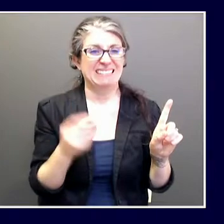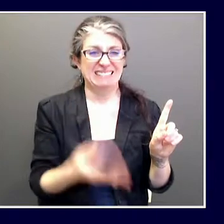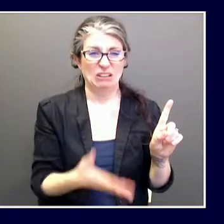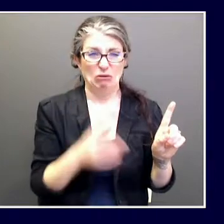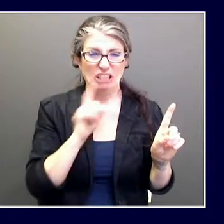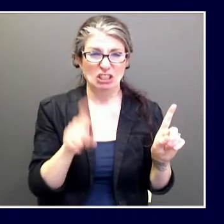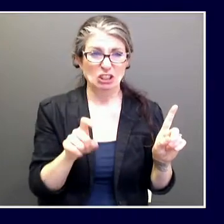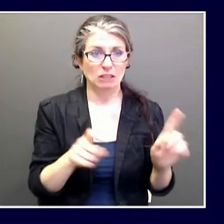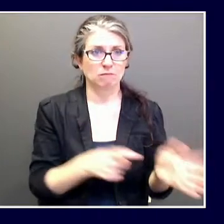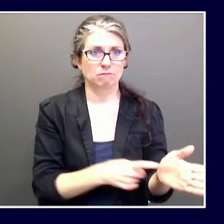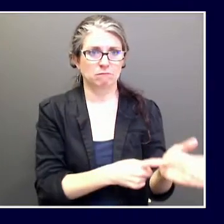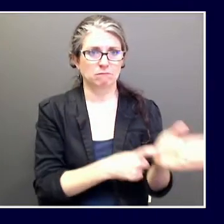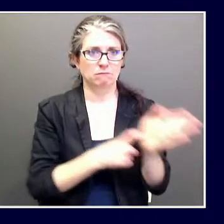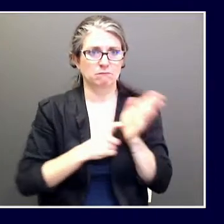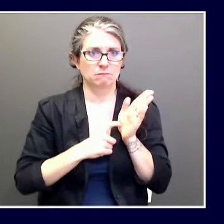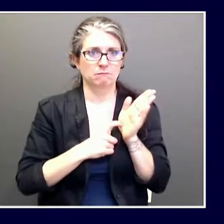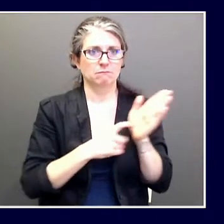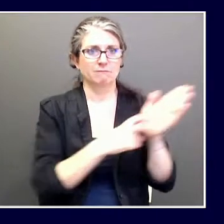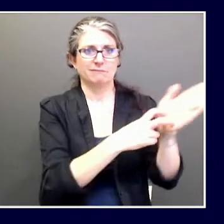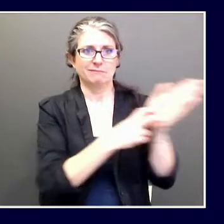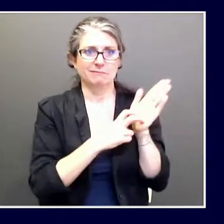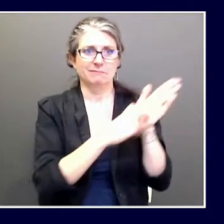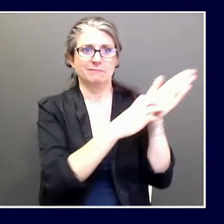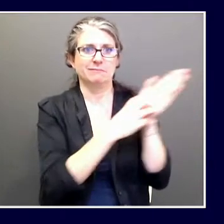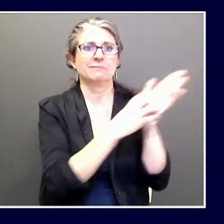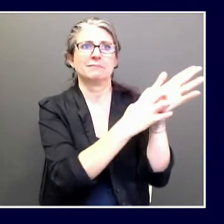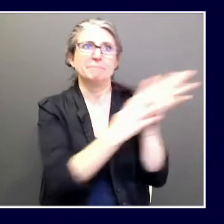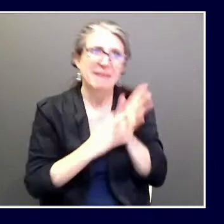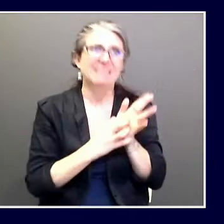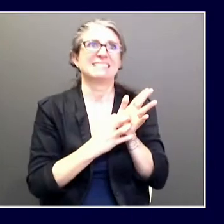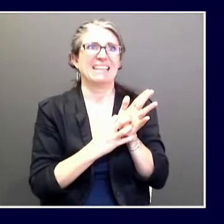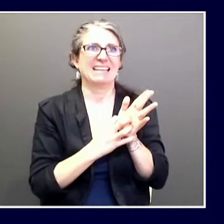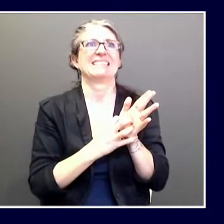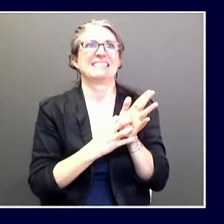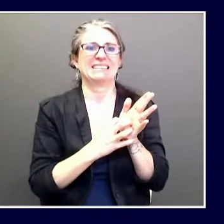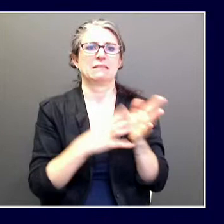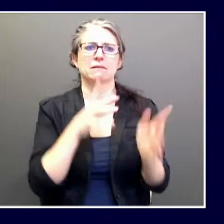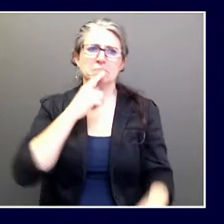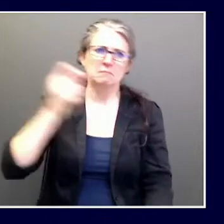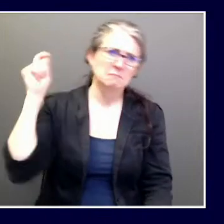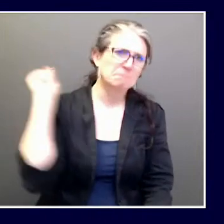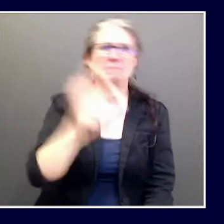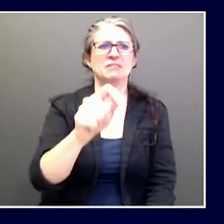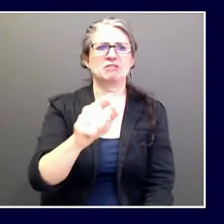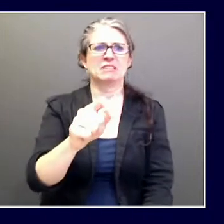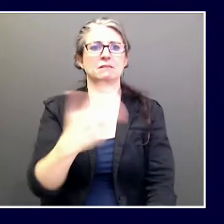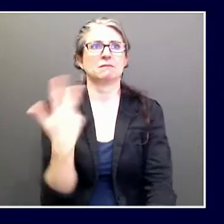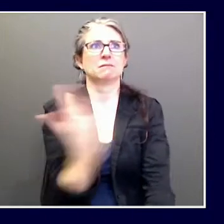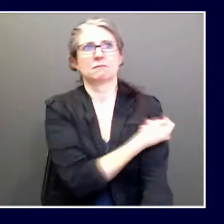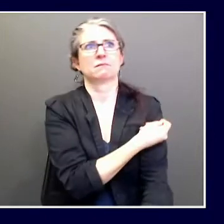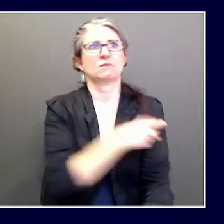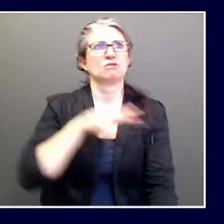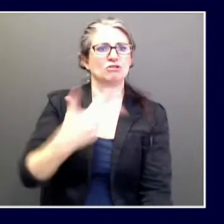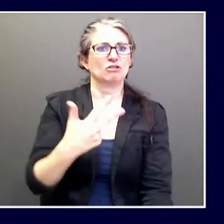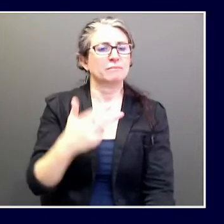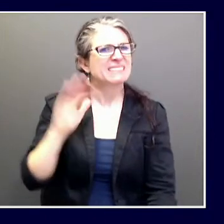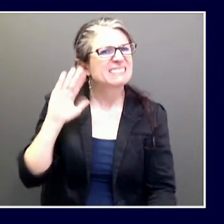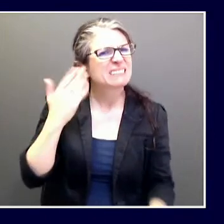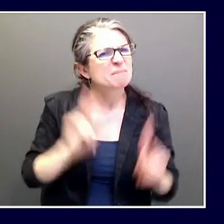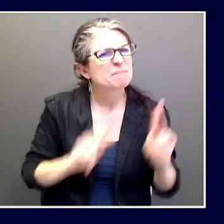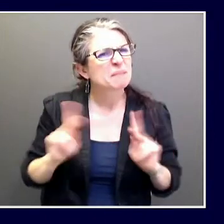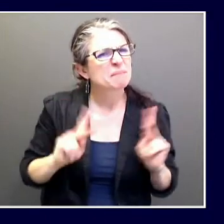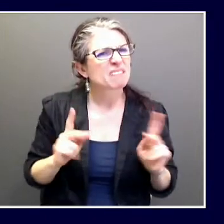also heard from people saying that it's been tough to find. It might take them driving maybe 20 or 30 minutes away from